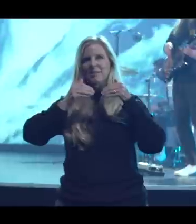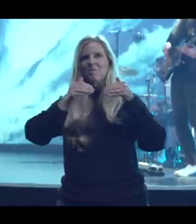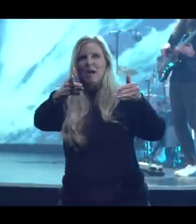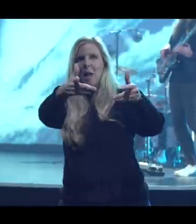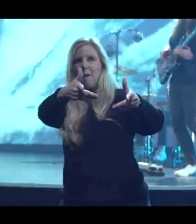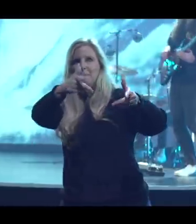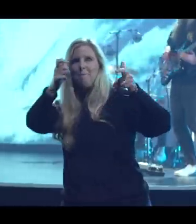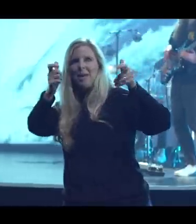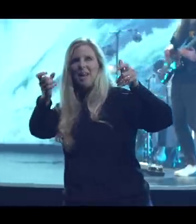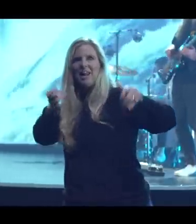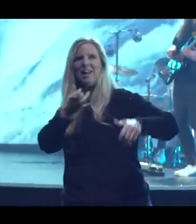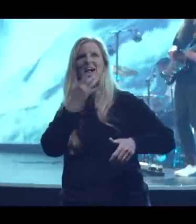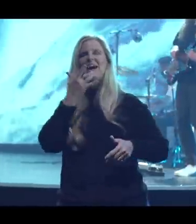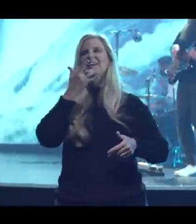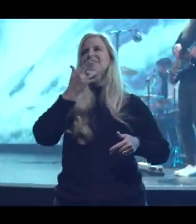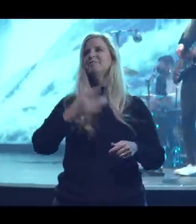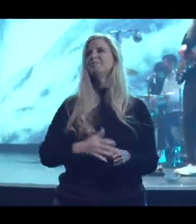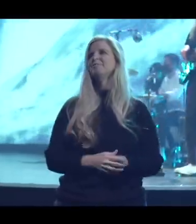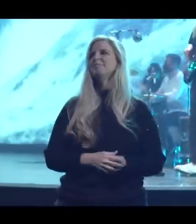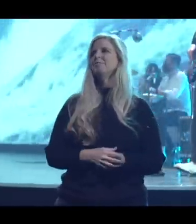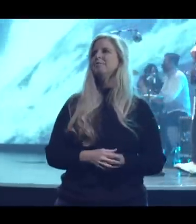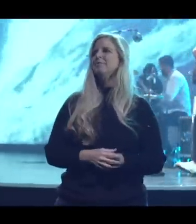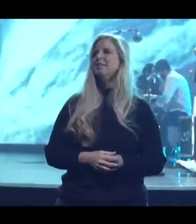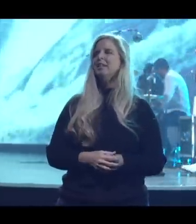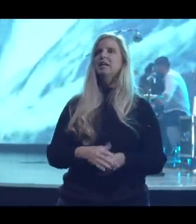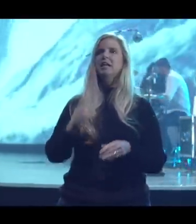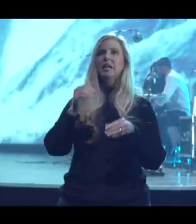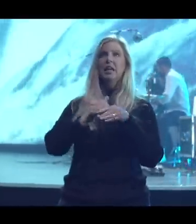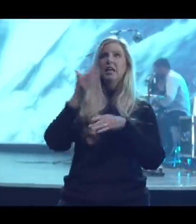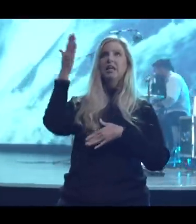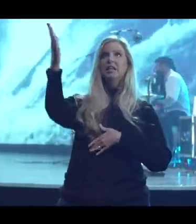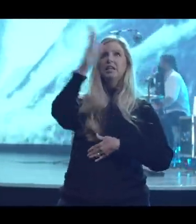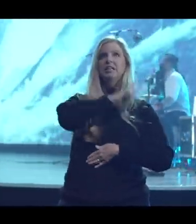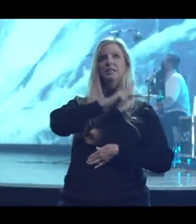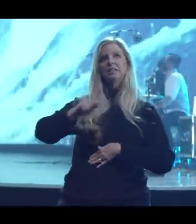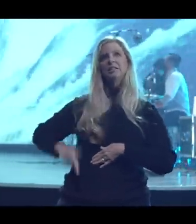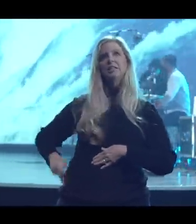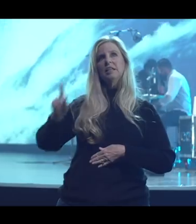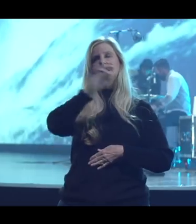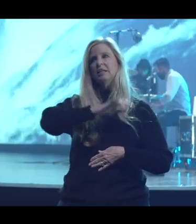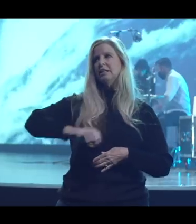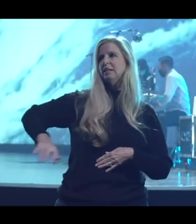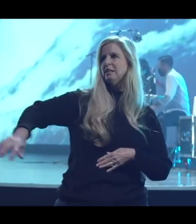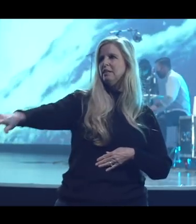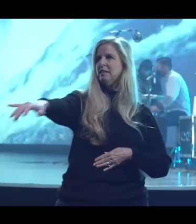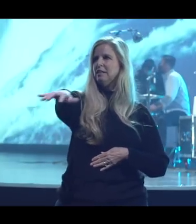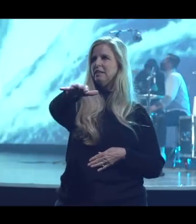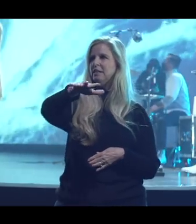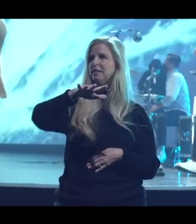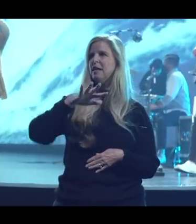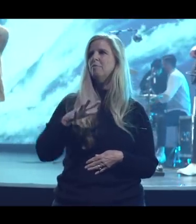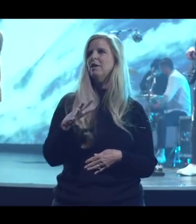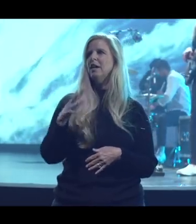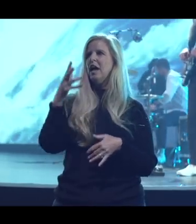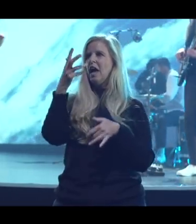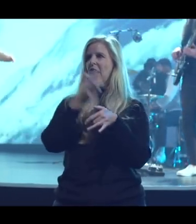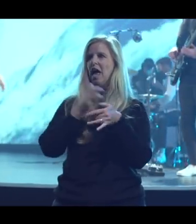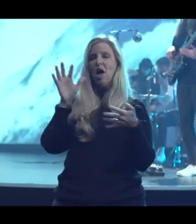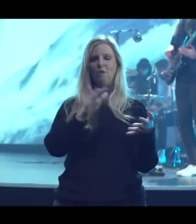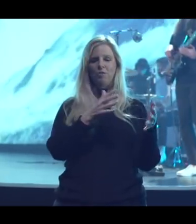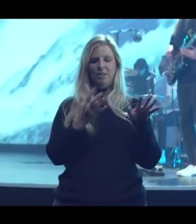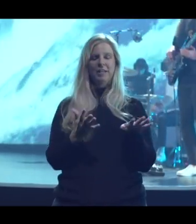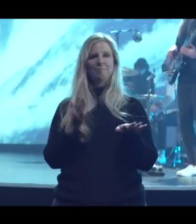Advancing at the speed of light, and in his kingdom every